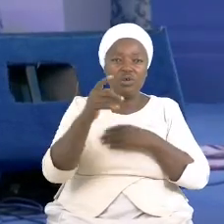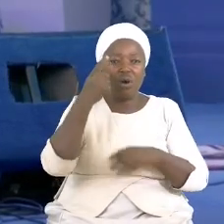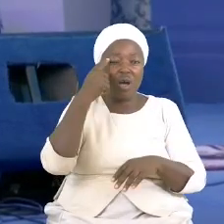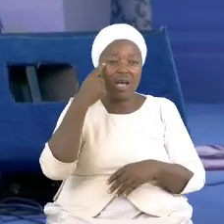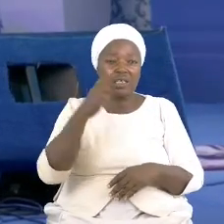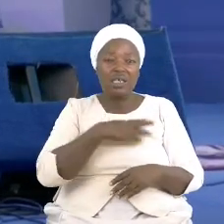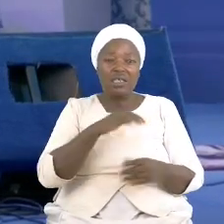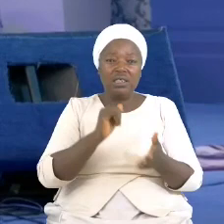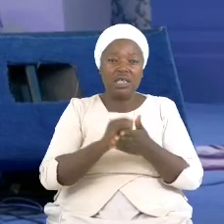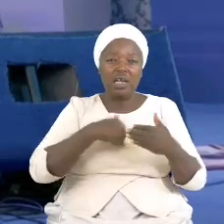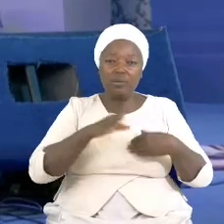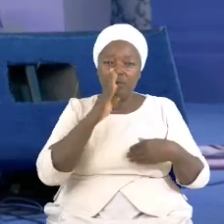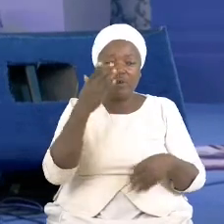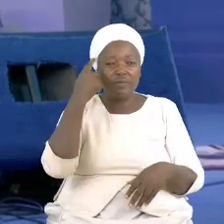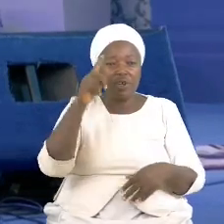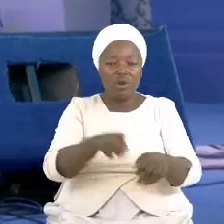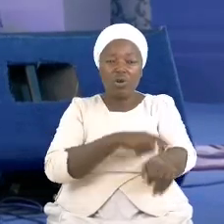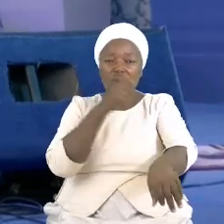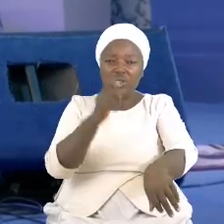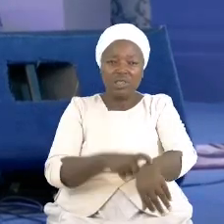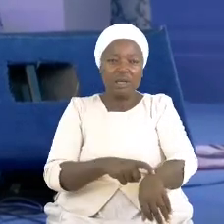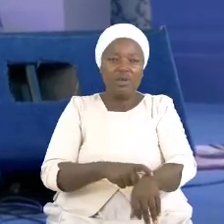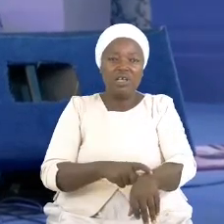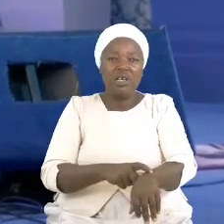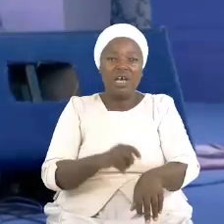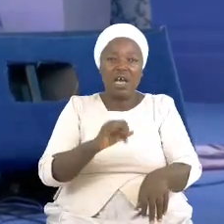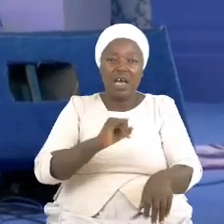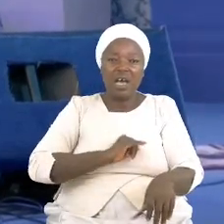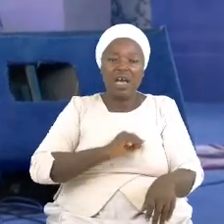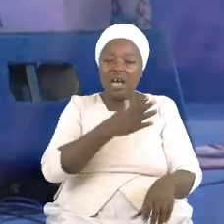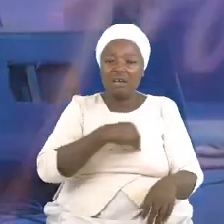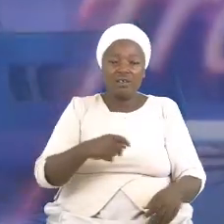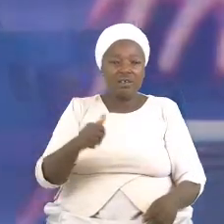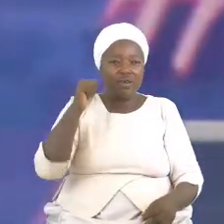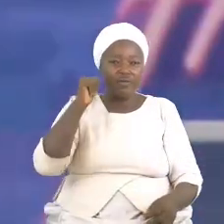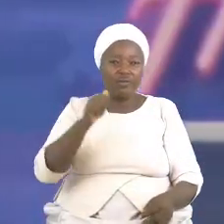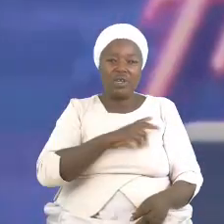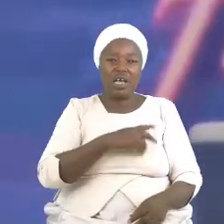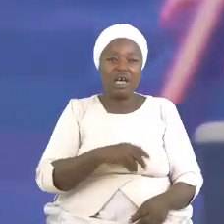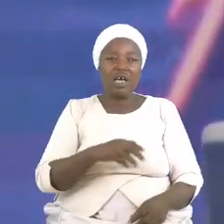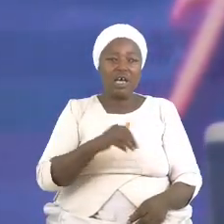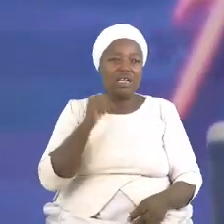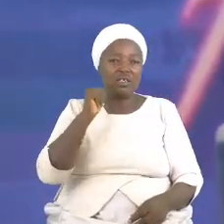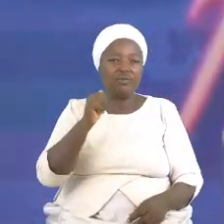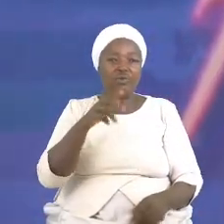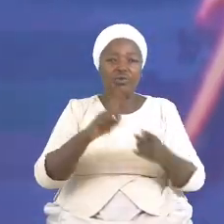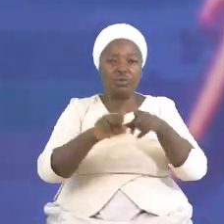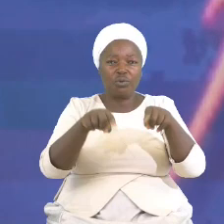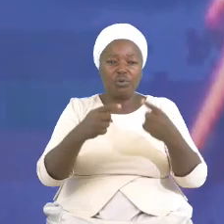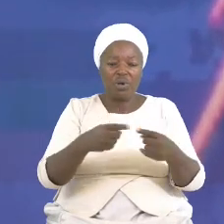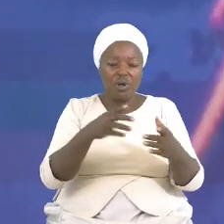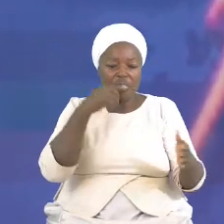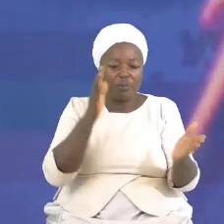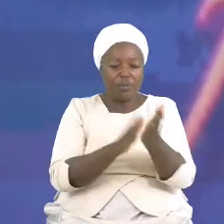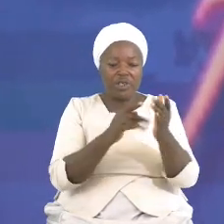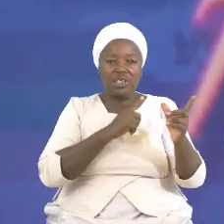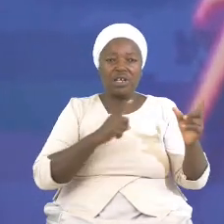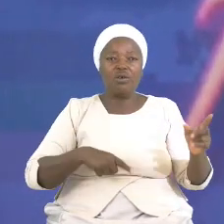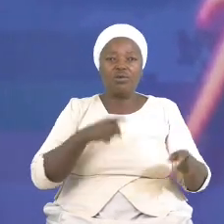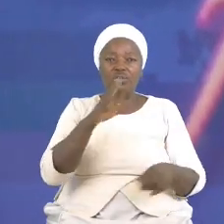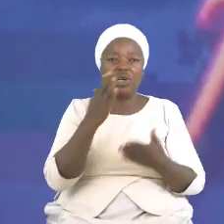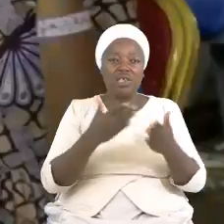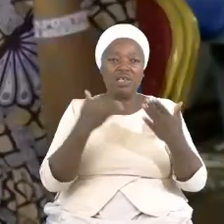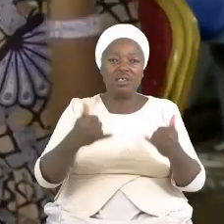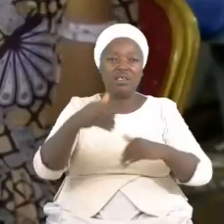been there for a long time and refuse to go. Praise the Lord, you are here tonight. Dominion